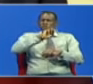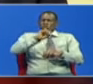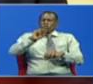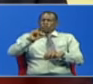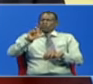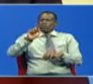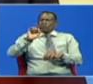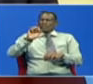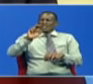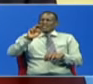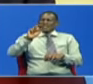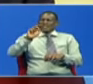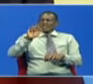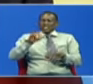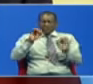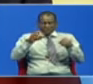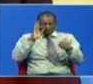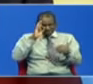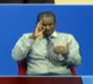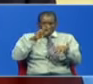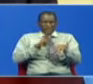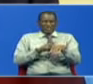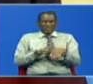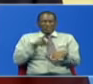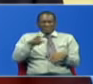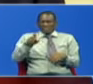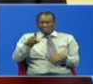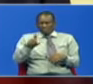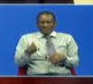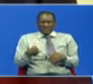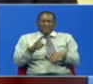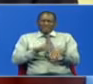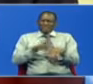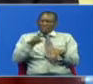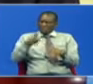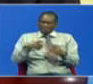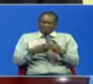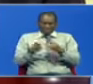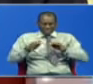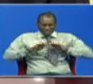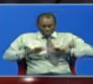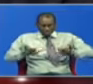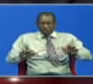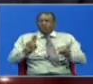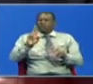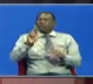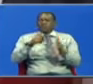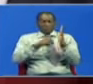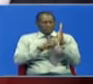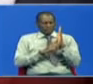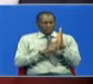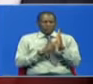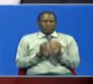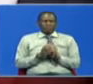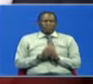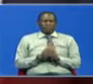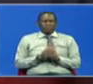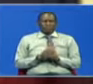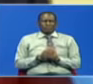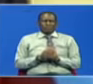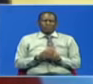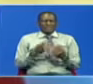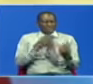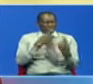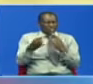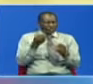you recall, when this virus was beginning to spread in the UK, for instance, the argument there